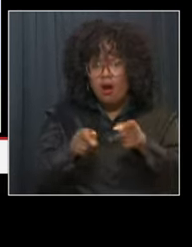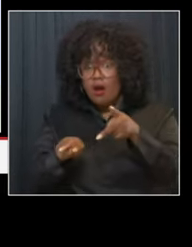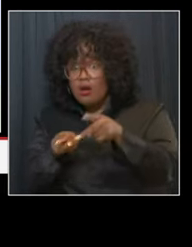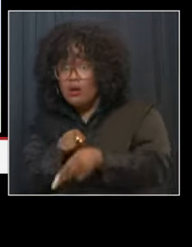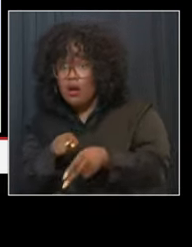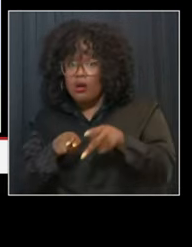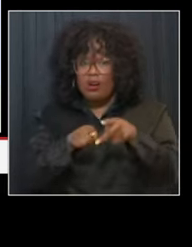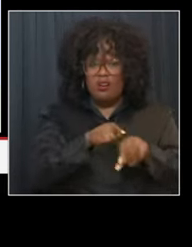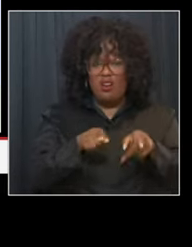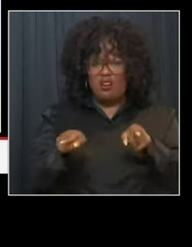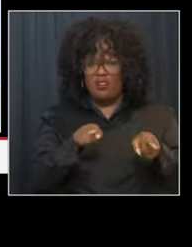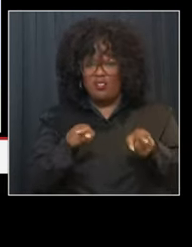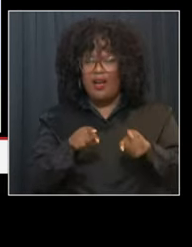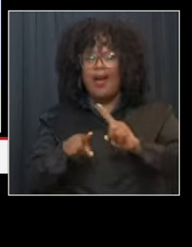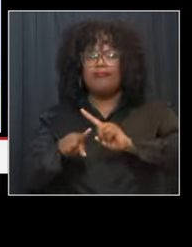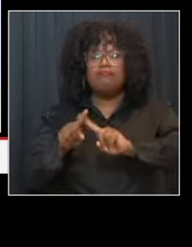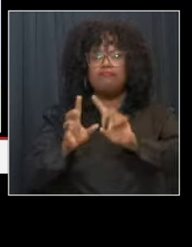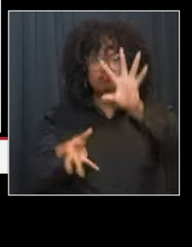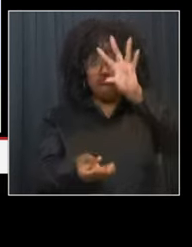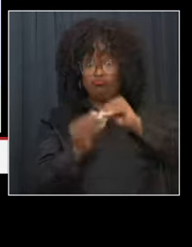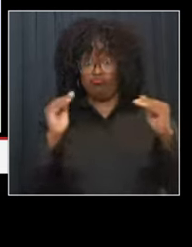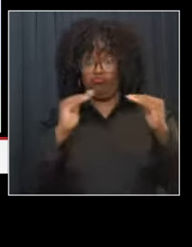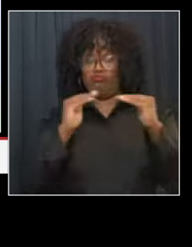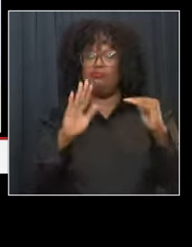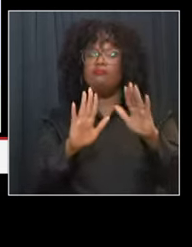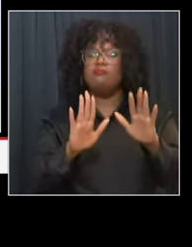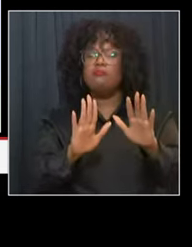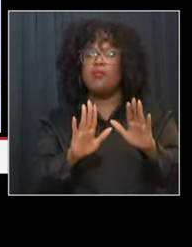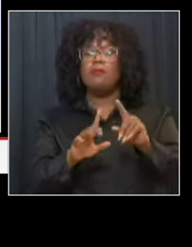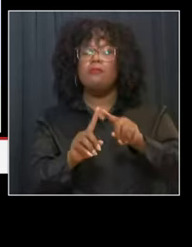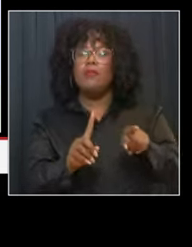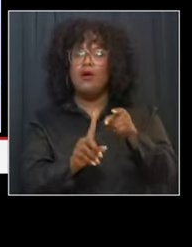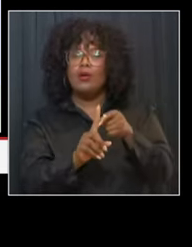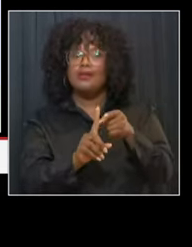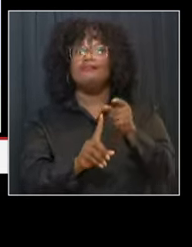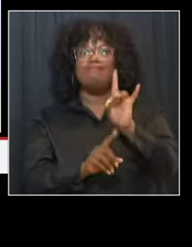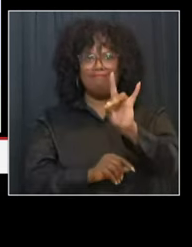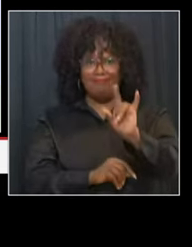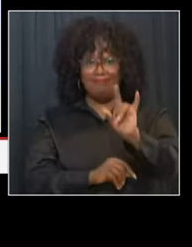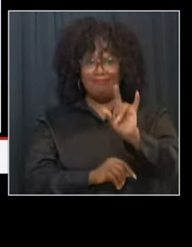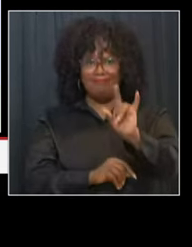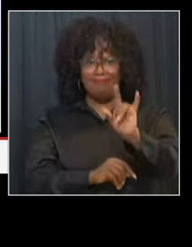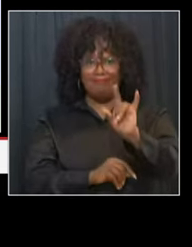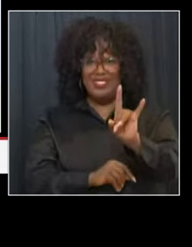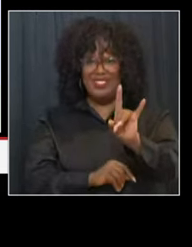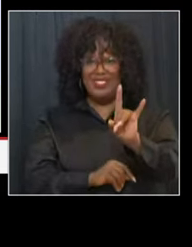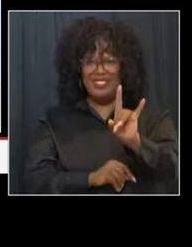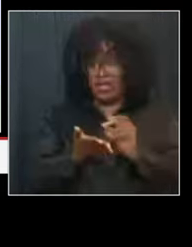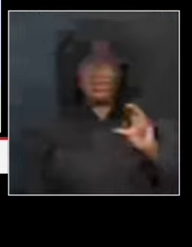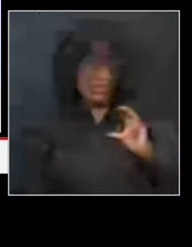million of year-end obligations that we added to our solve. So